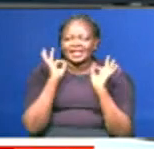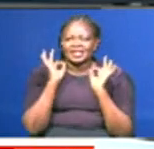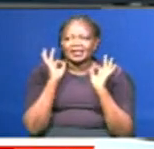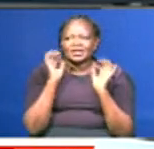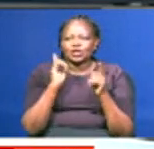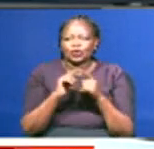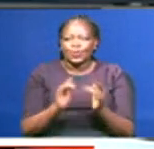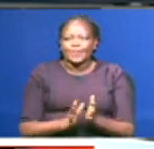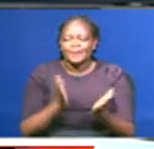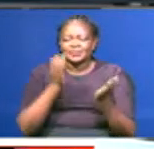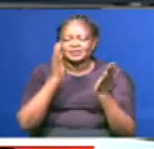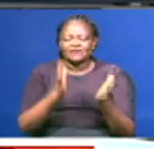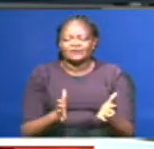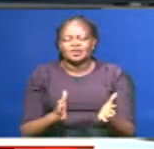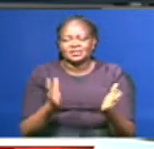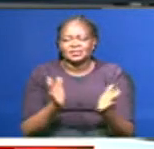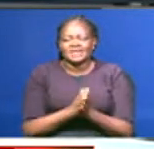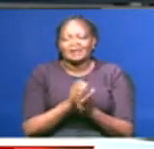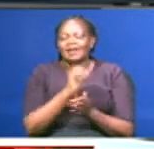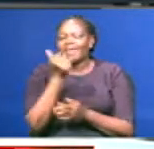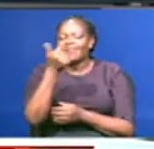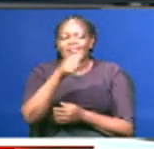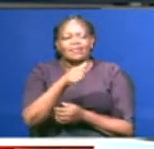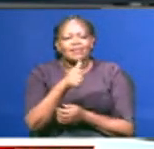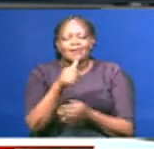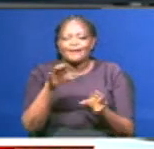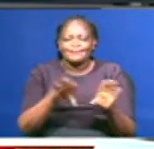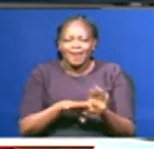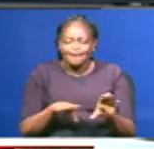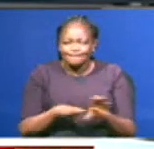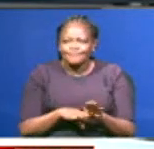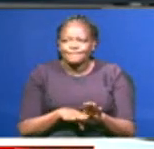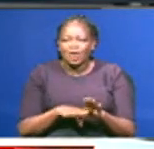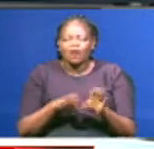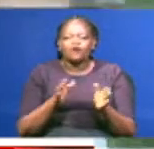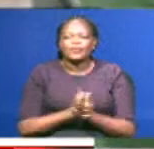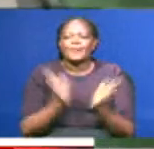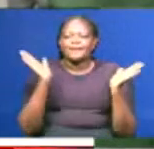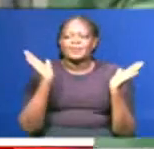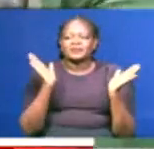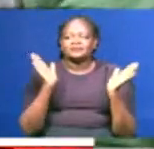public servants and any other member of the public.